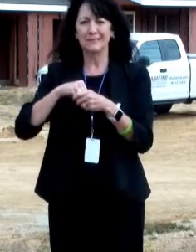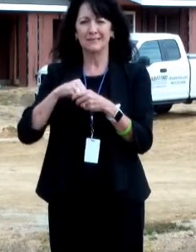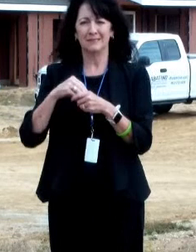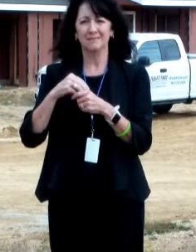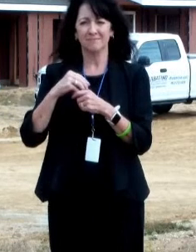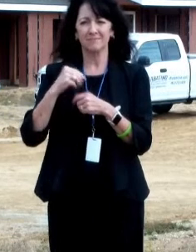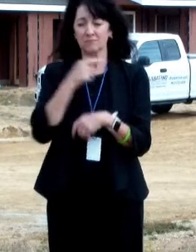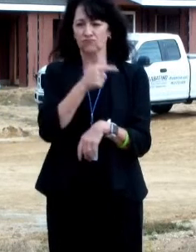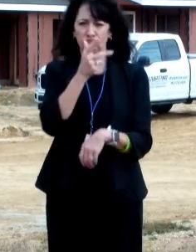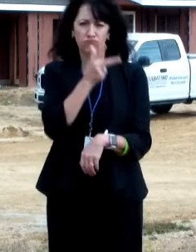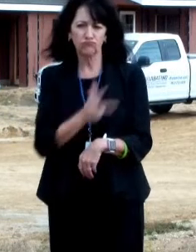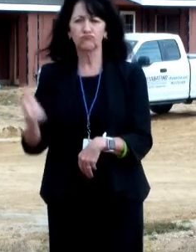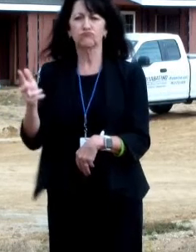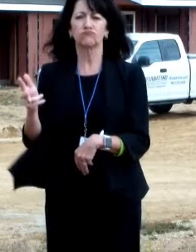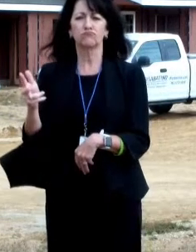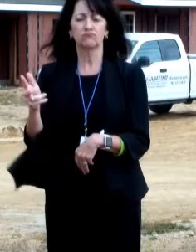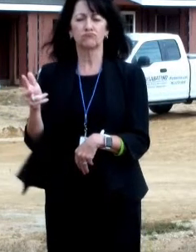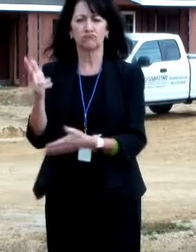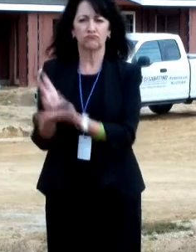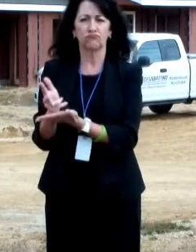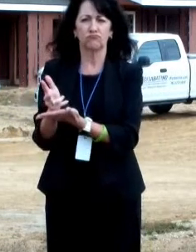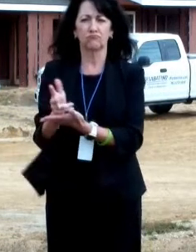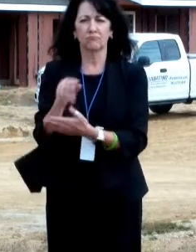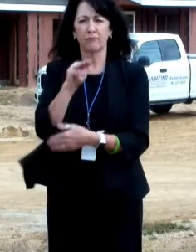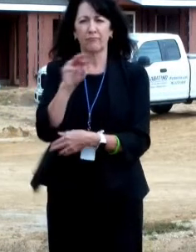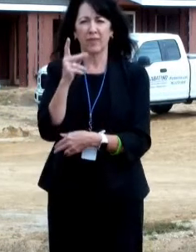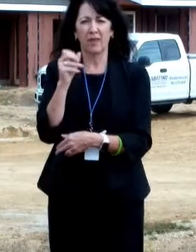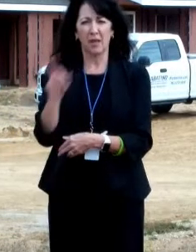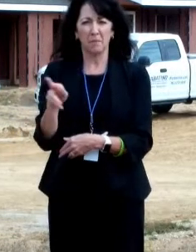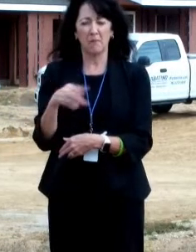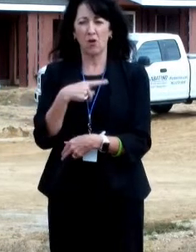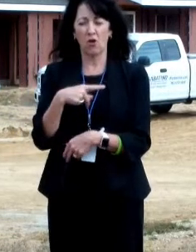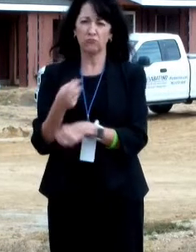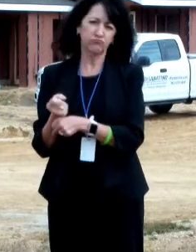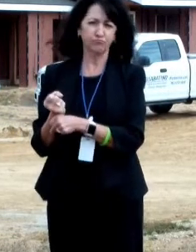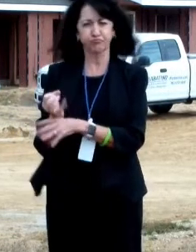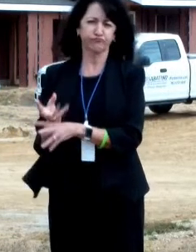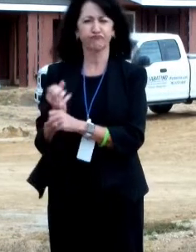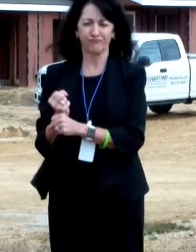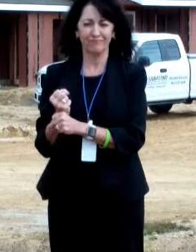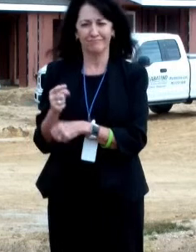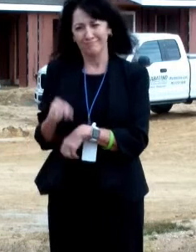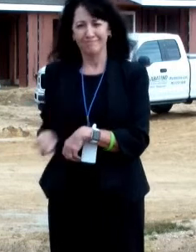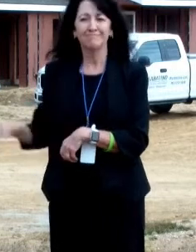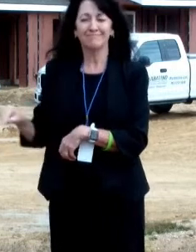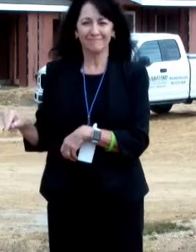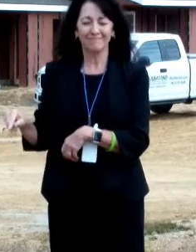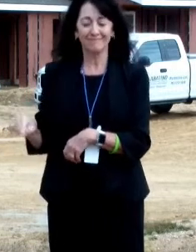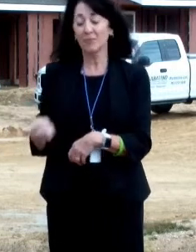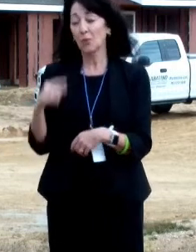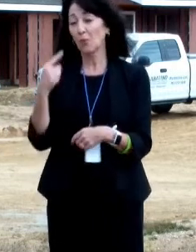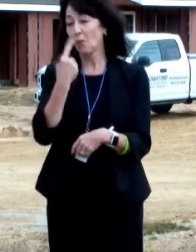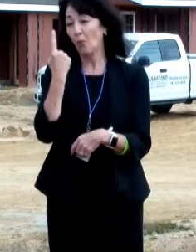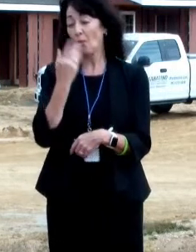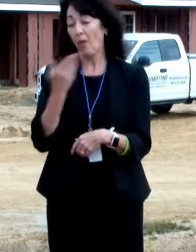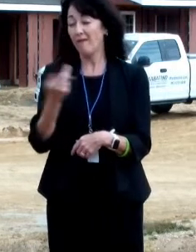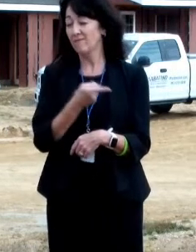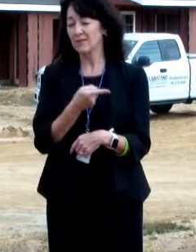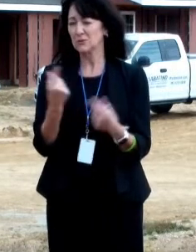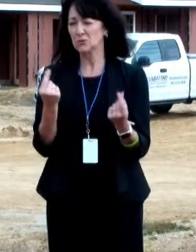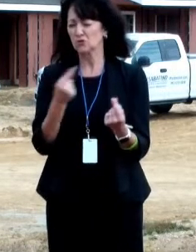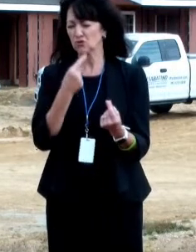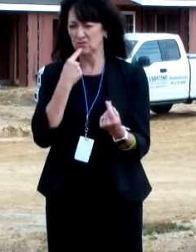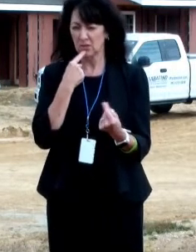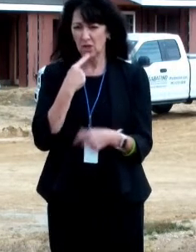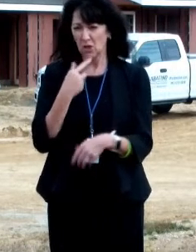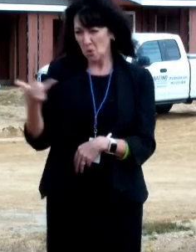on the side of the road on Miller Ave and proceeded to wear us out. And one of the things that she did was she said that